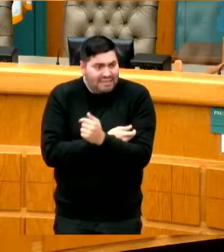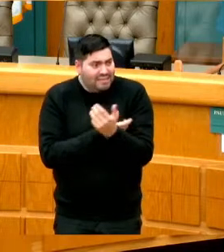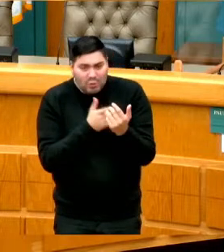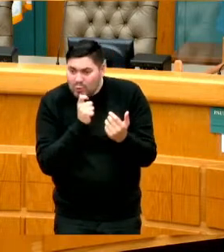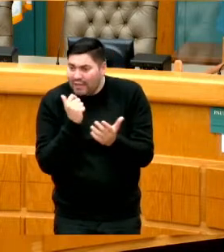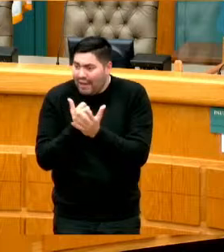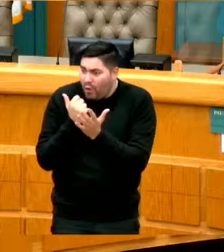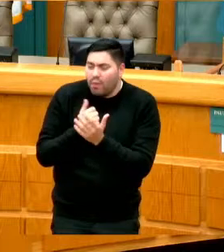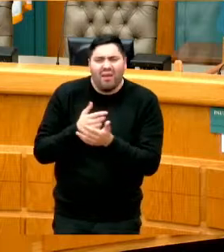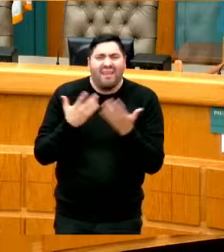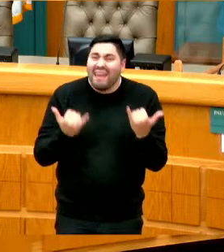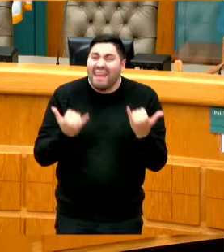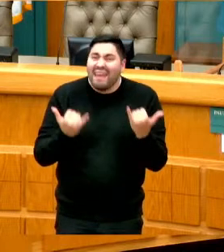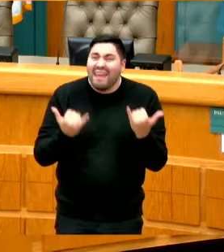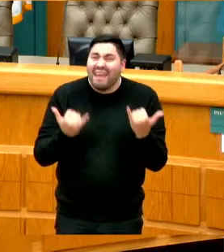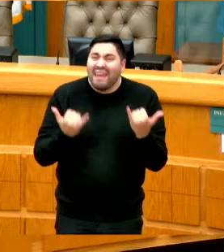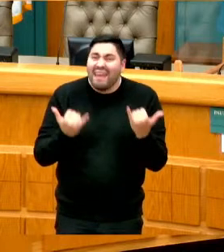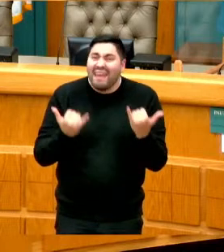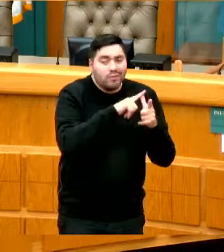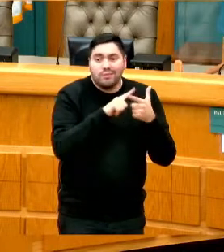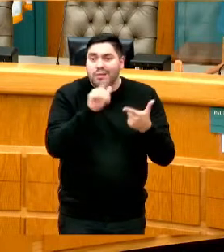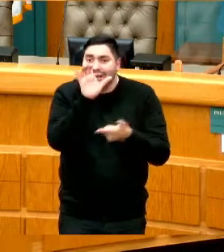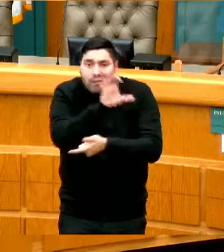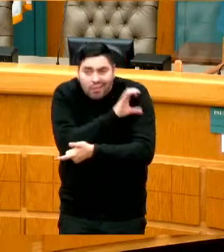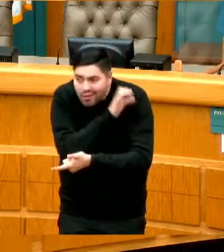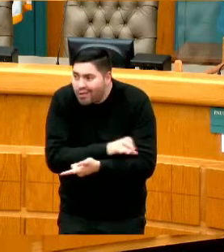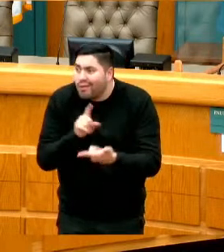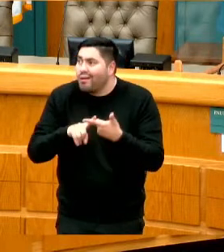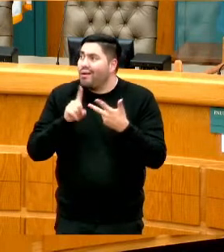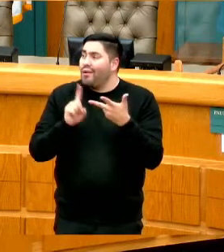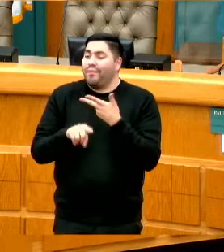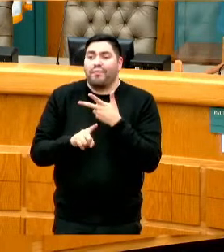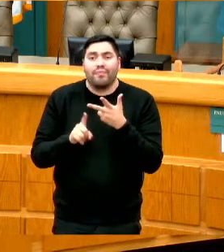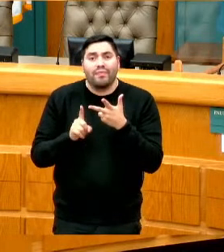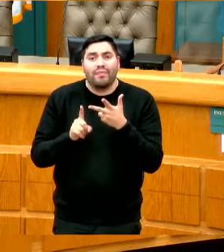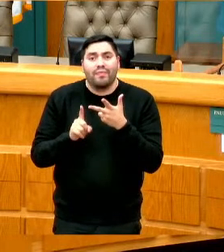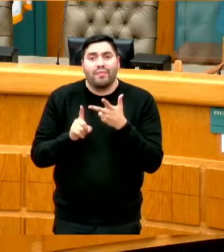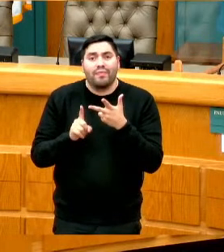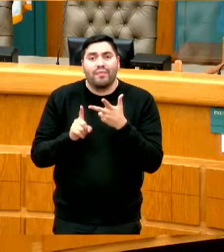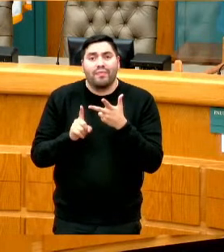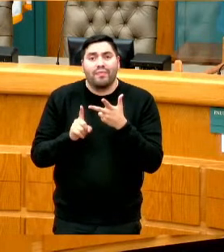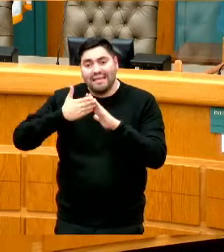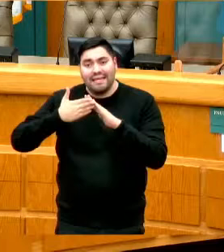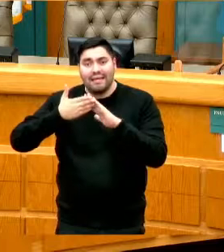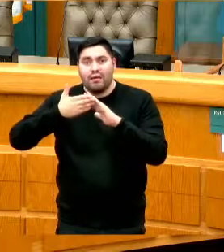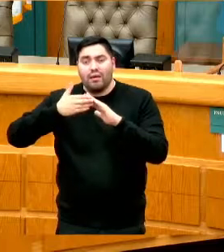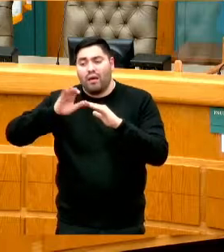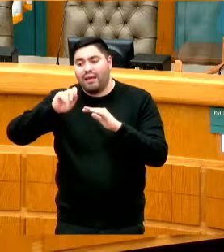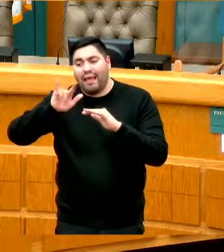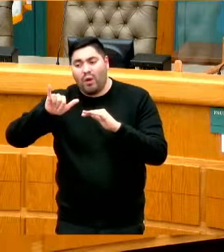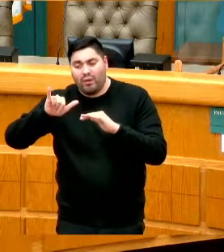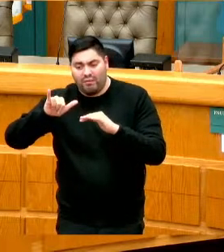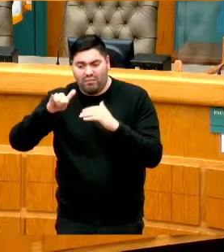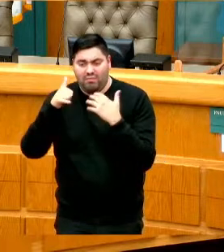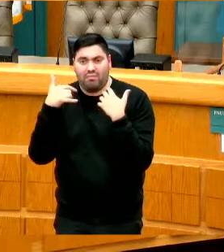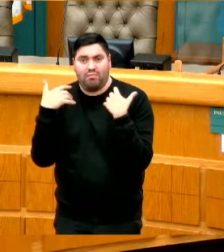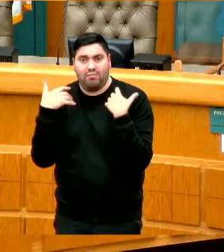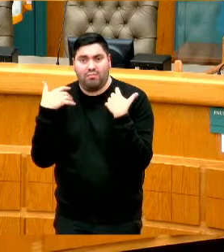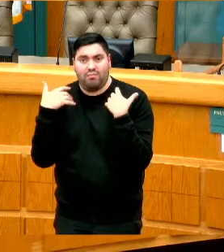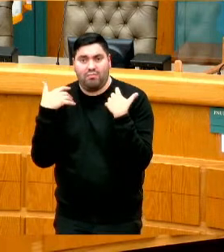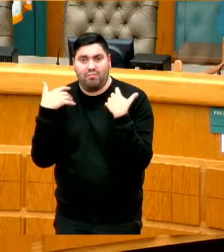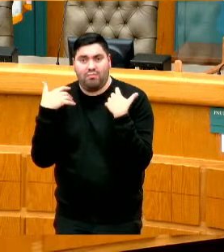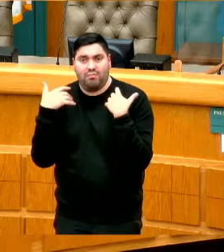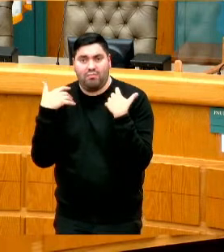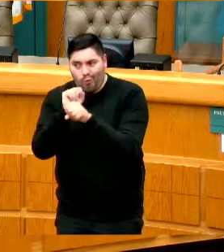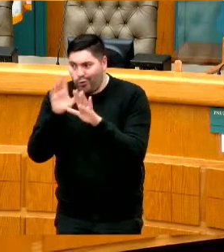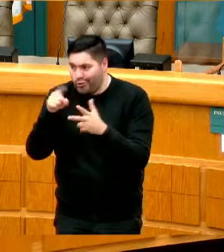the community colleges and the clinics to our own highly trained city, county public health workers.